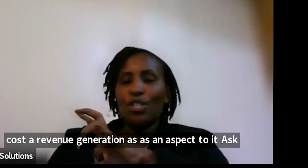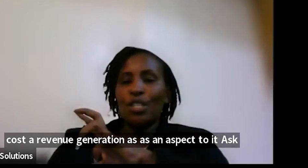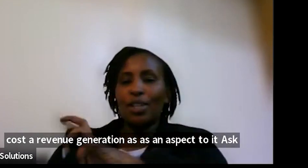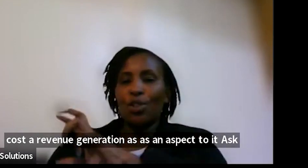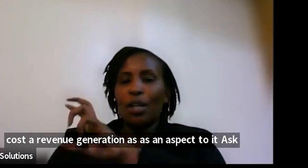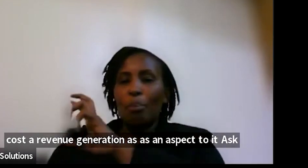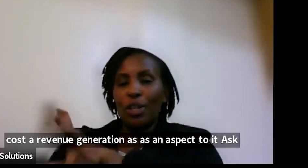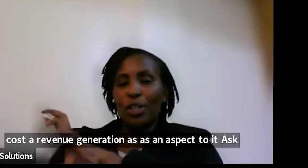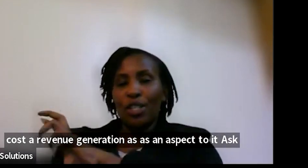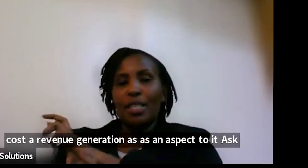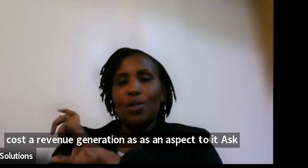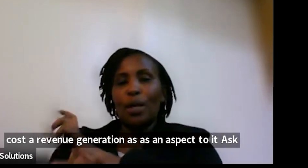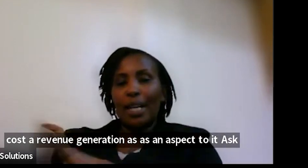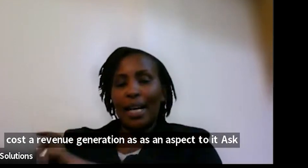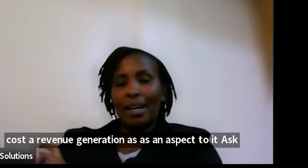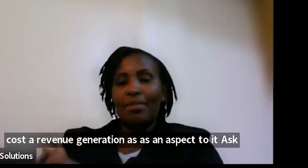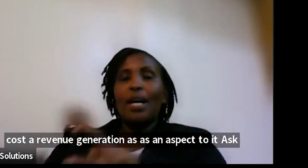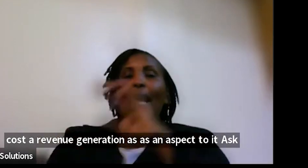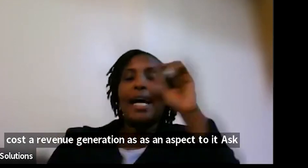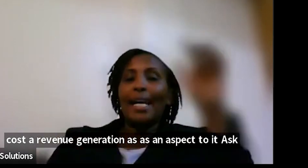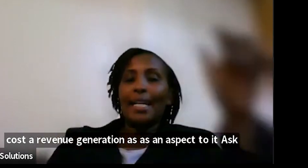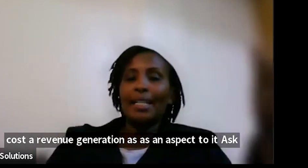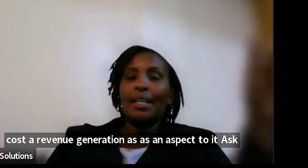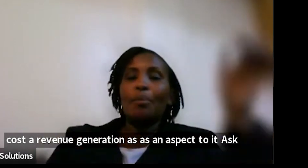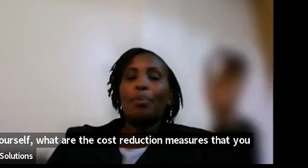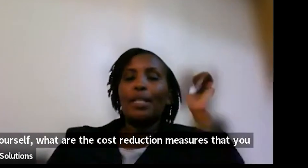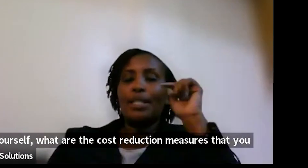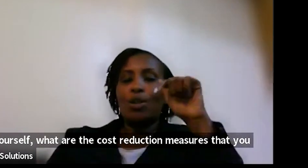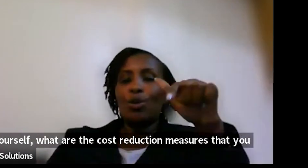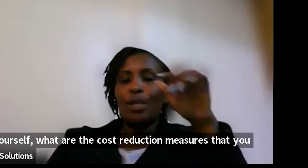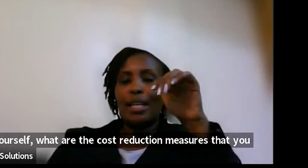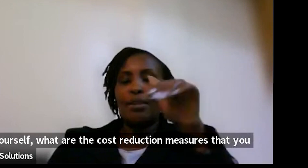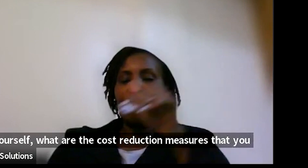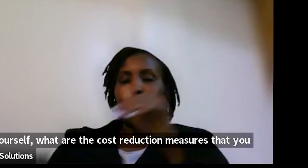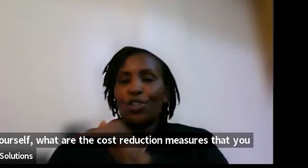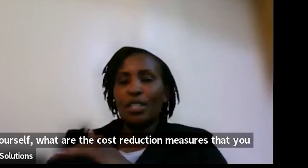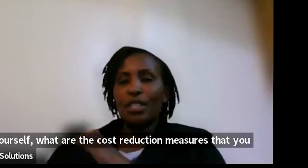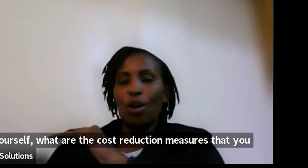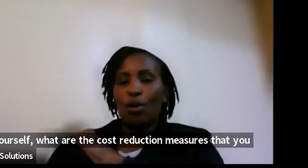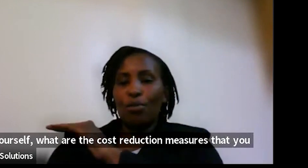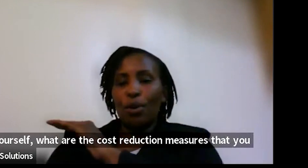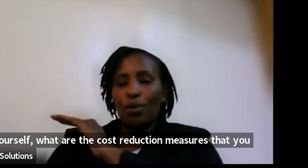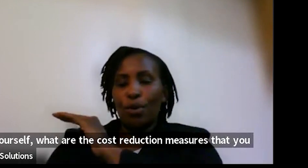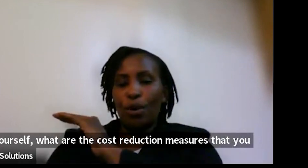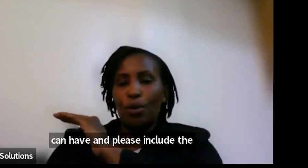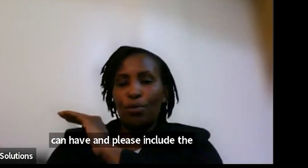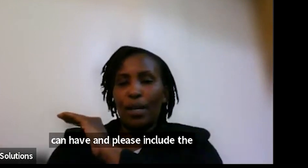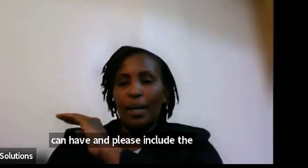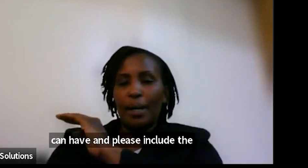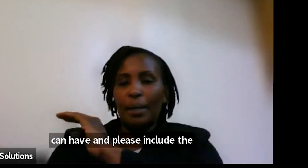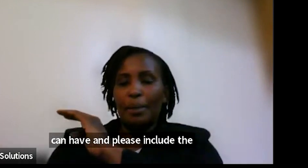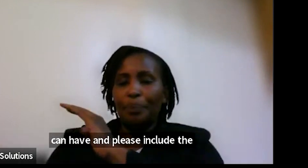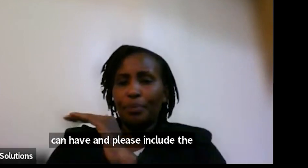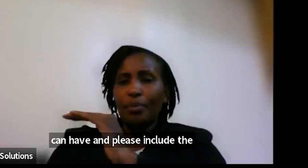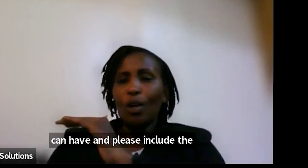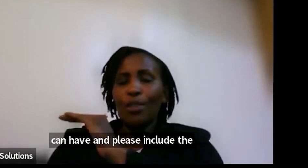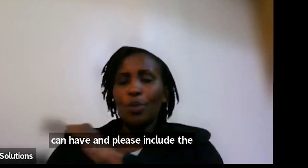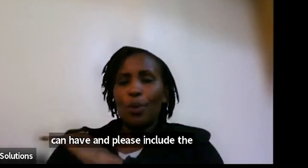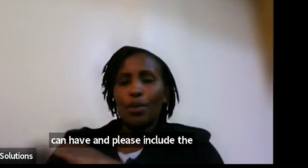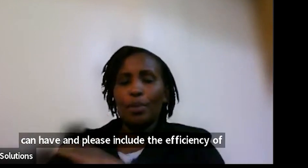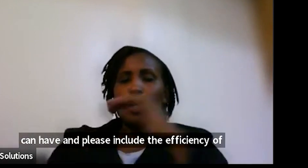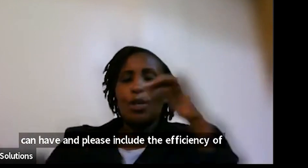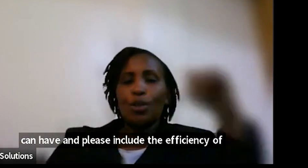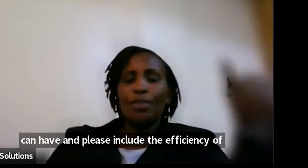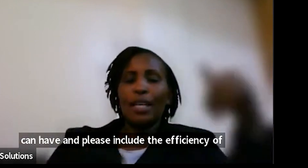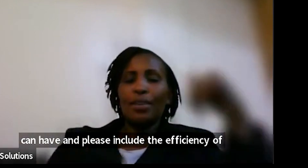are the cost reduction measures that you can have? And please include the efficiency of